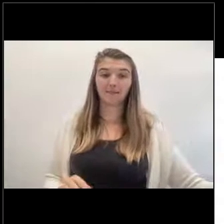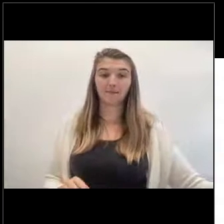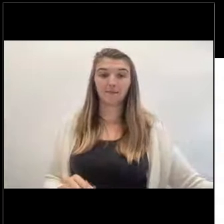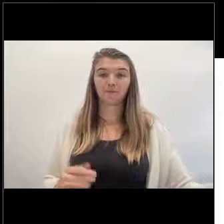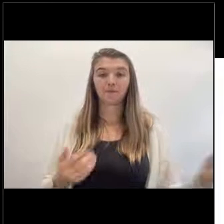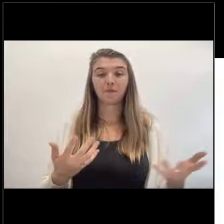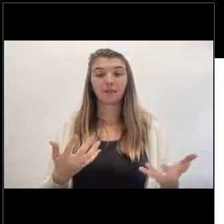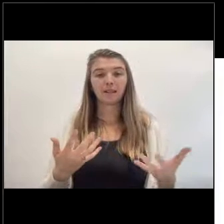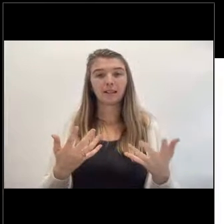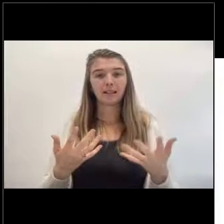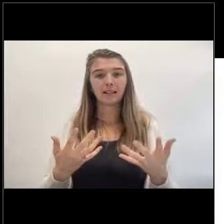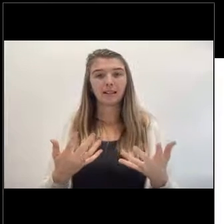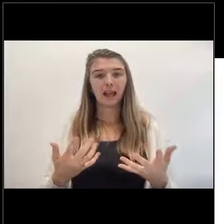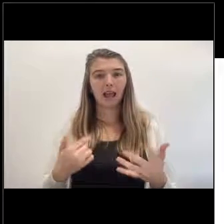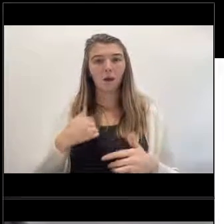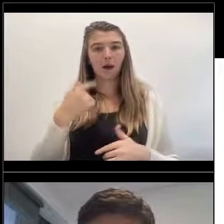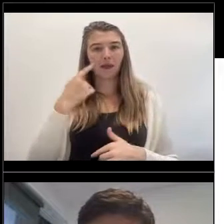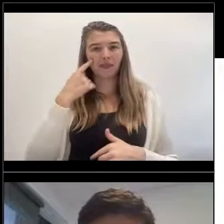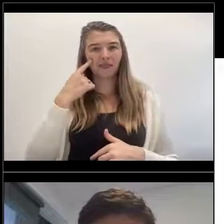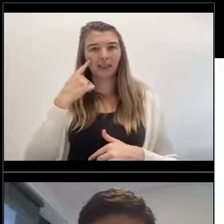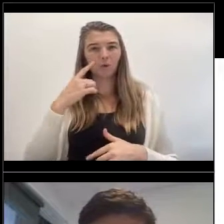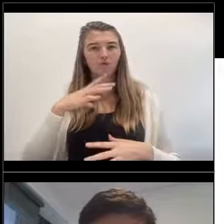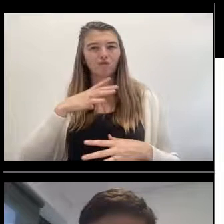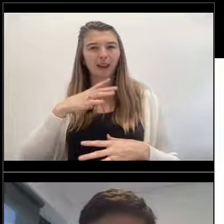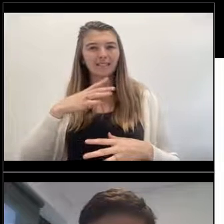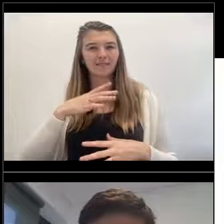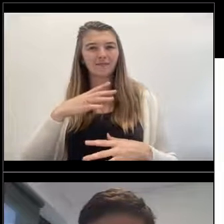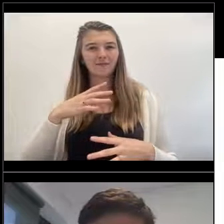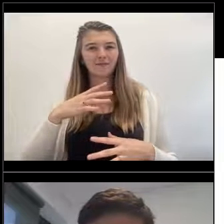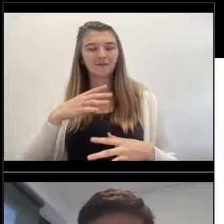I think we'd like you to know a little bit. Can